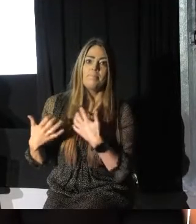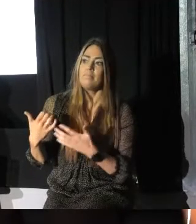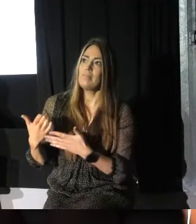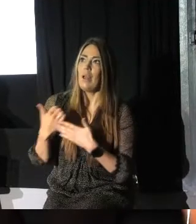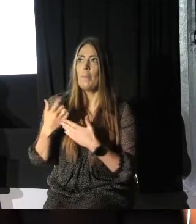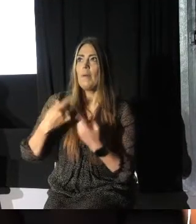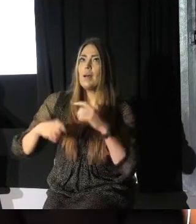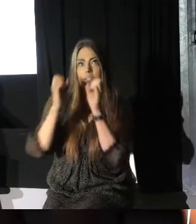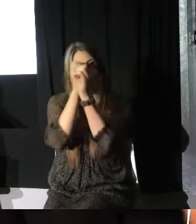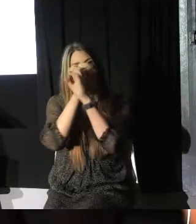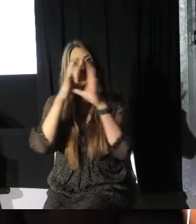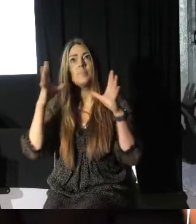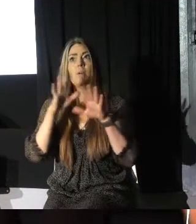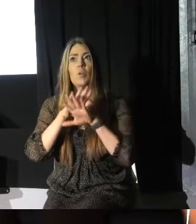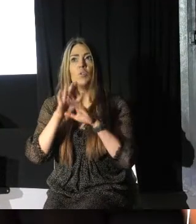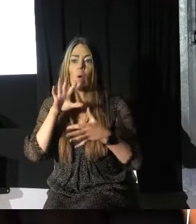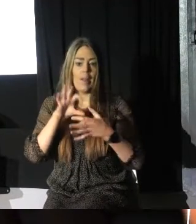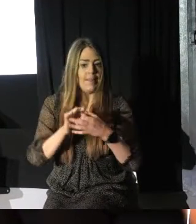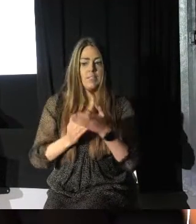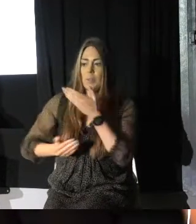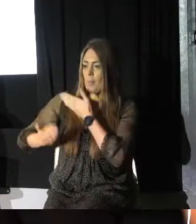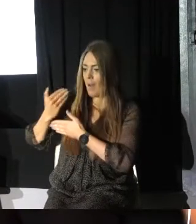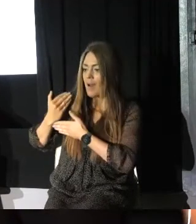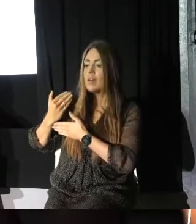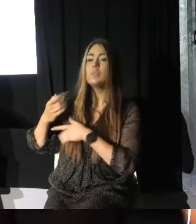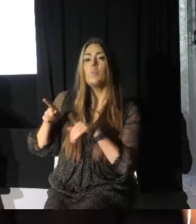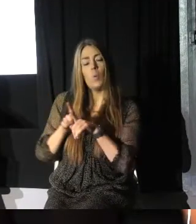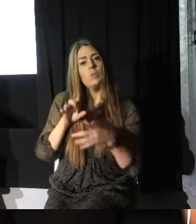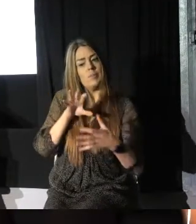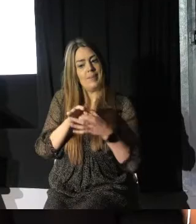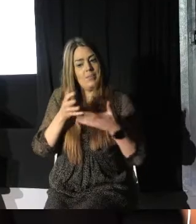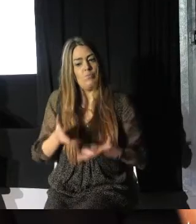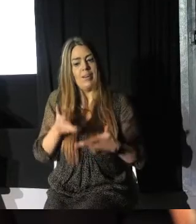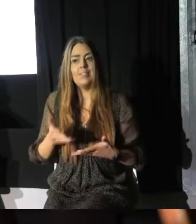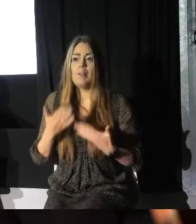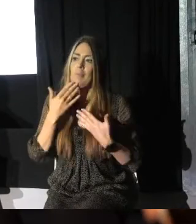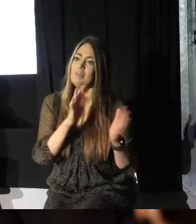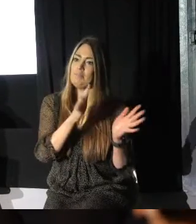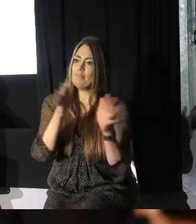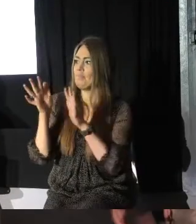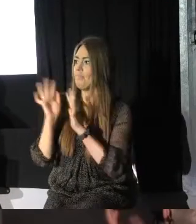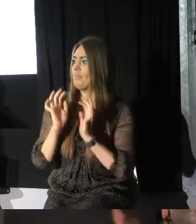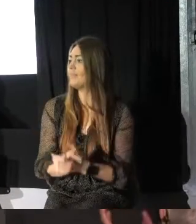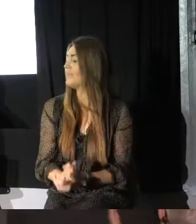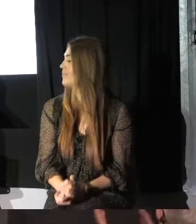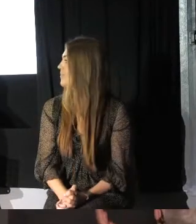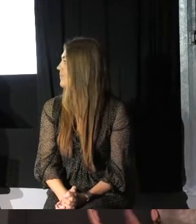think that this is not just about the past, it's about the present. Please show your appreciation to Dan.